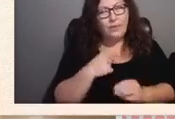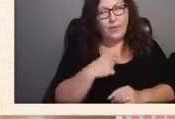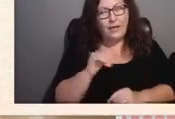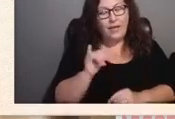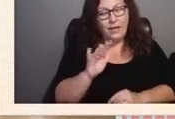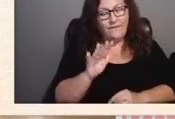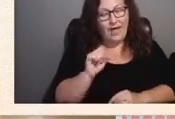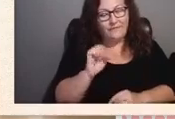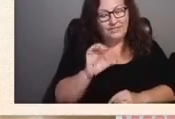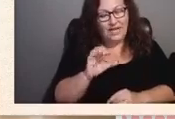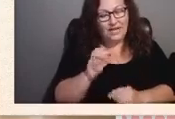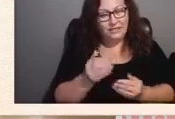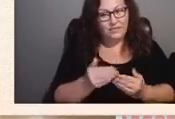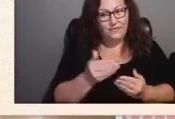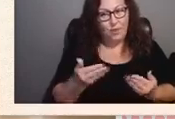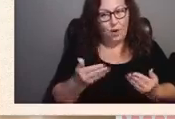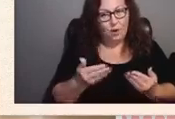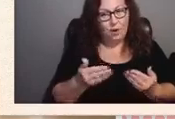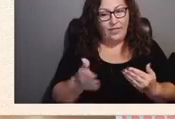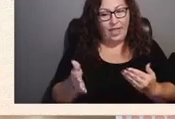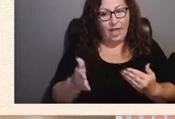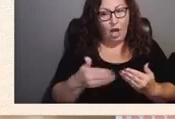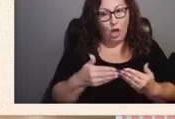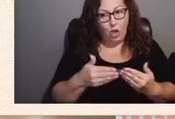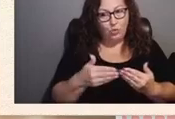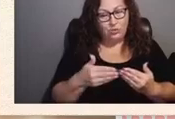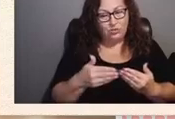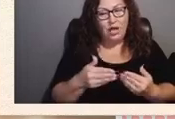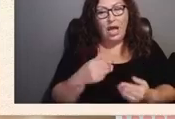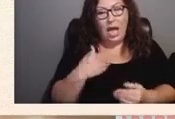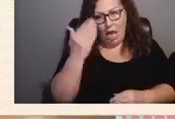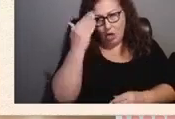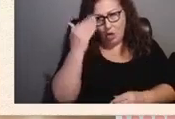gate closed, I knew I had to make a choice.